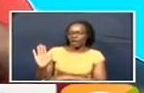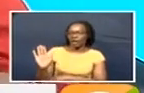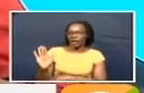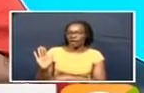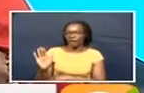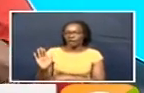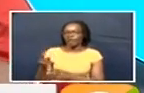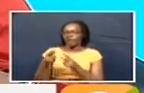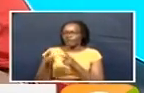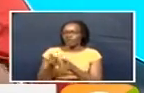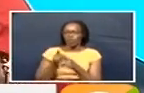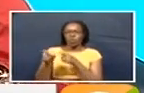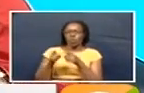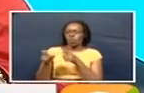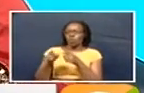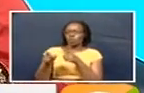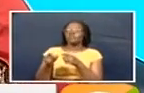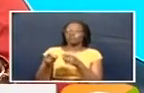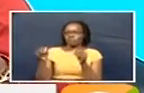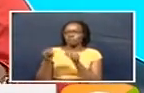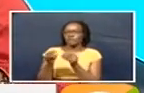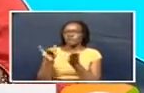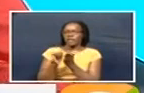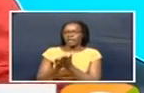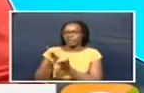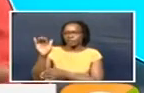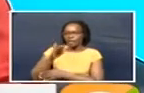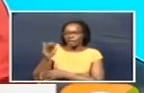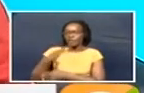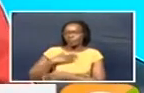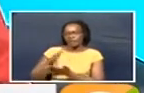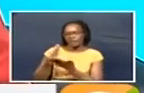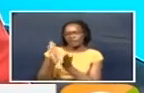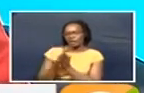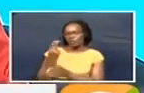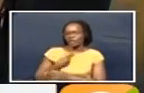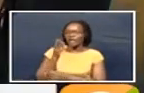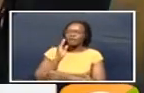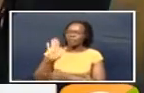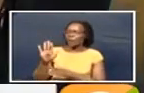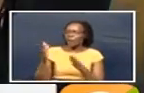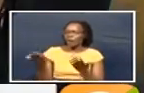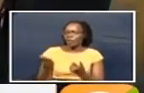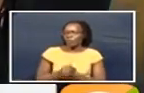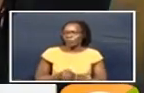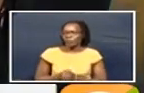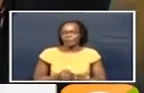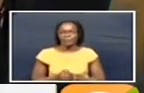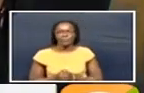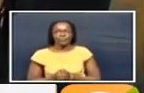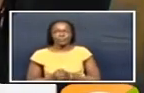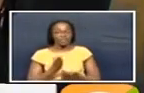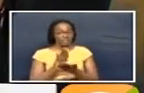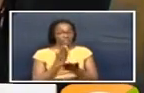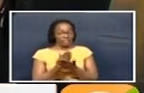very heated sessions in that particular assembly. Just share briefly with us what your experience was there. I think it was an